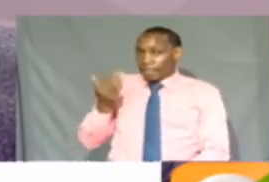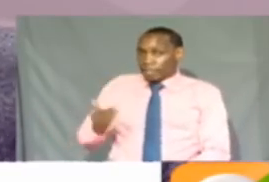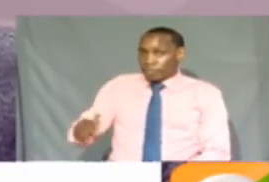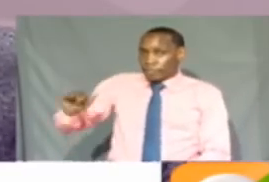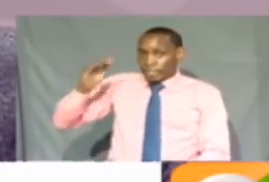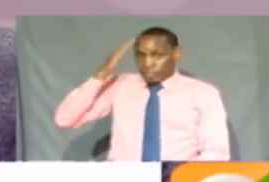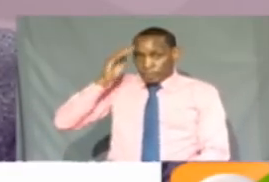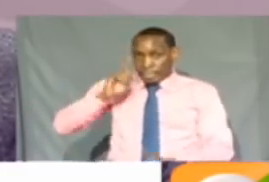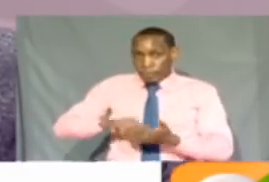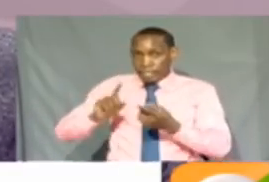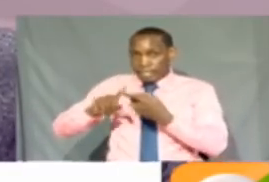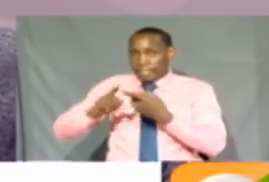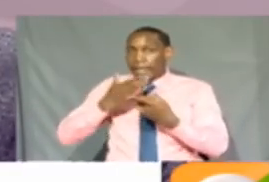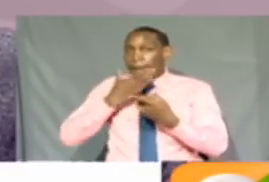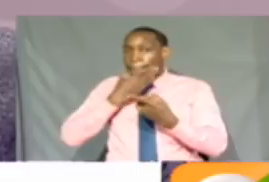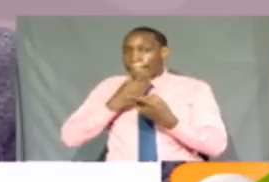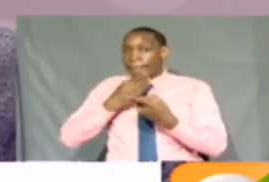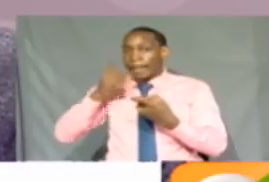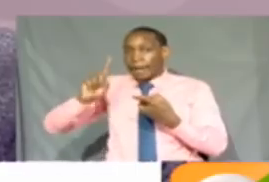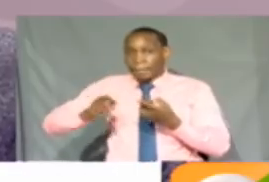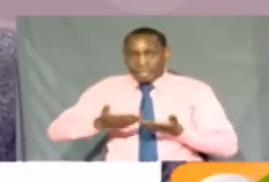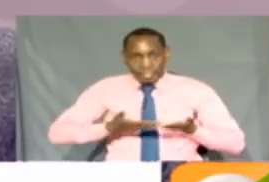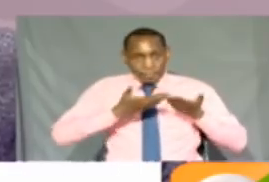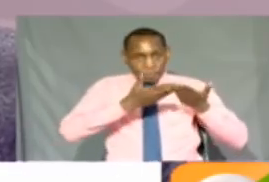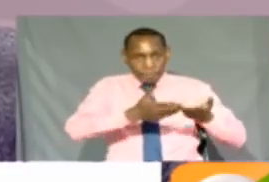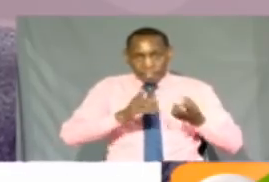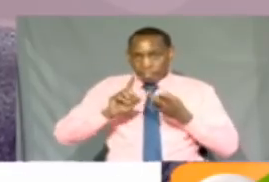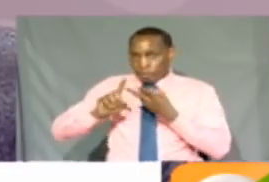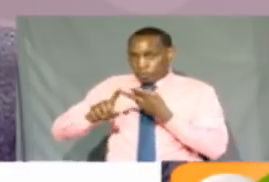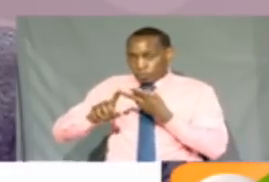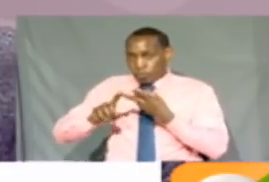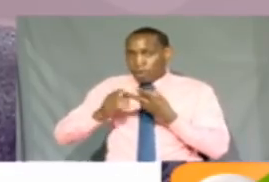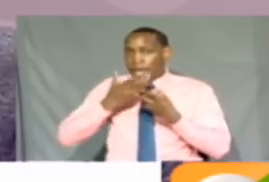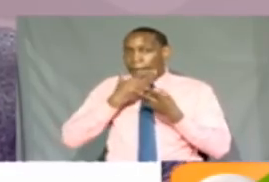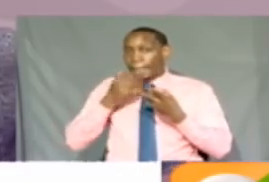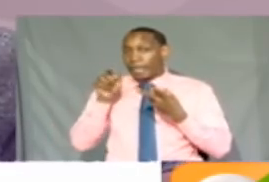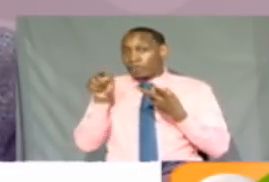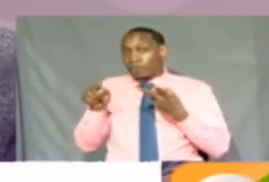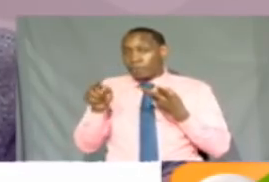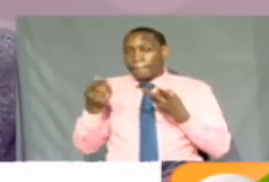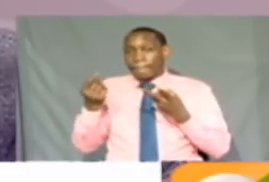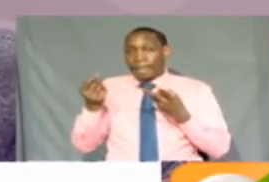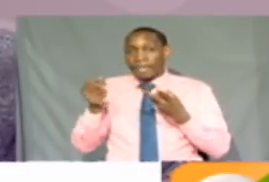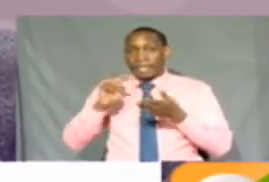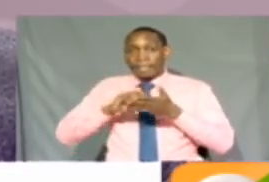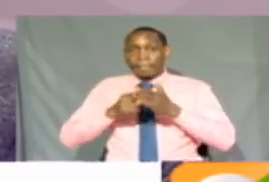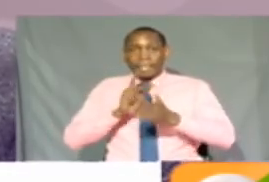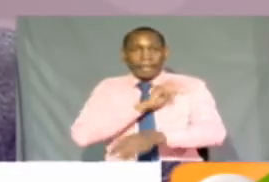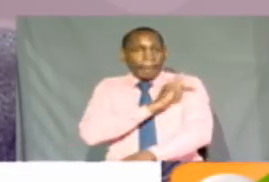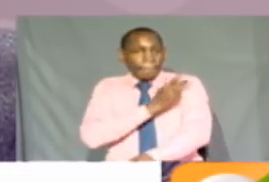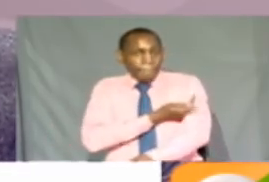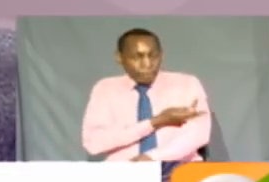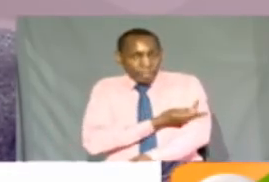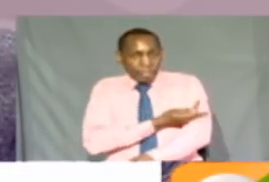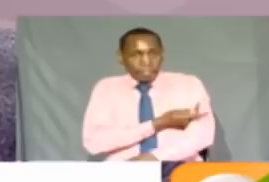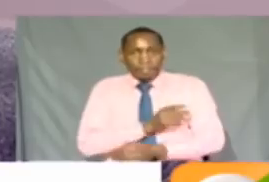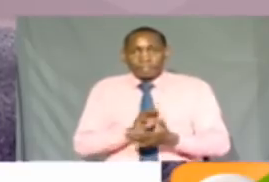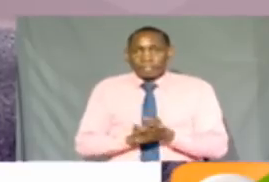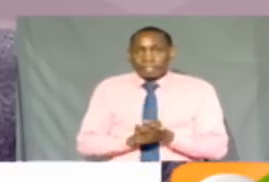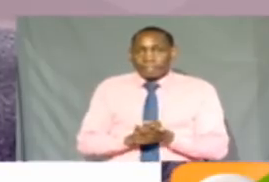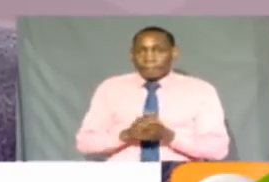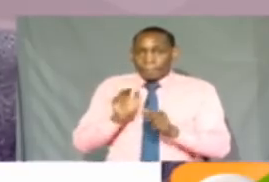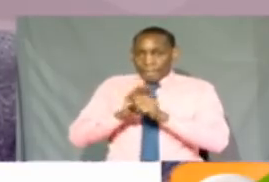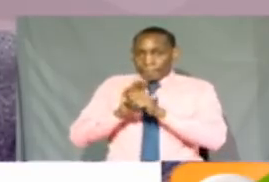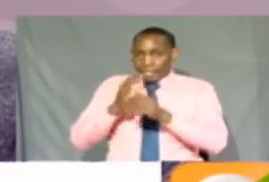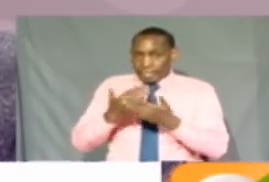that, one, the man is a provider, number two, this money means power, and power means money, then a lot of these